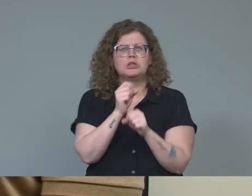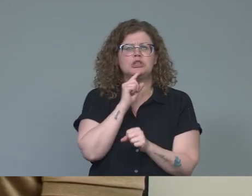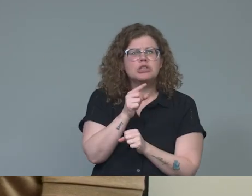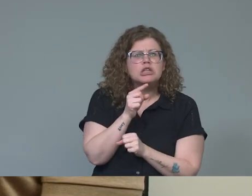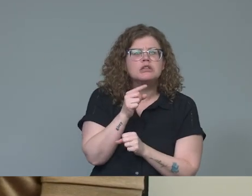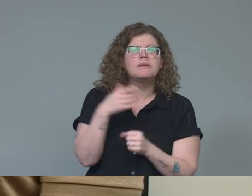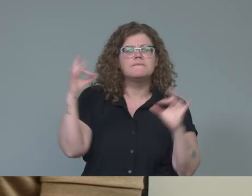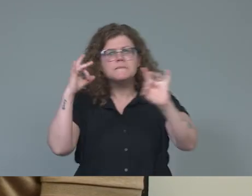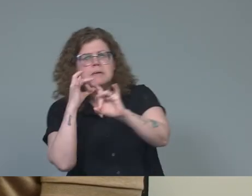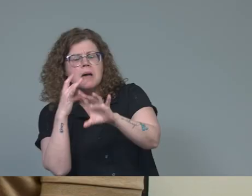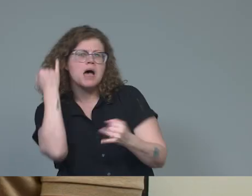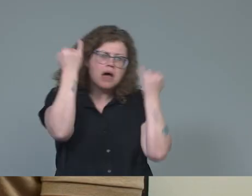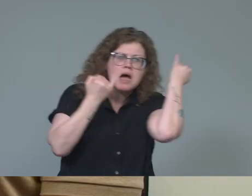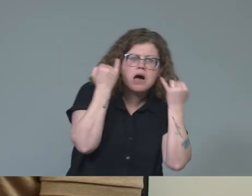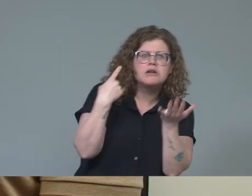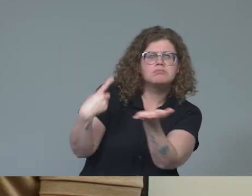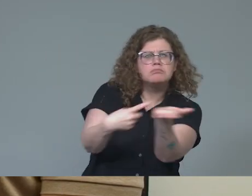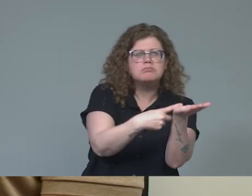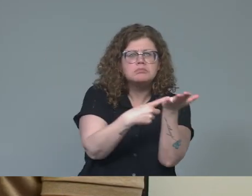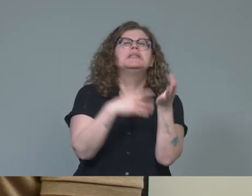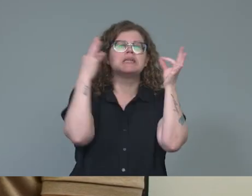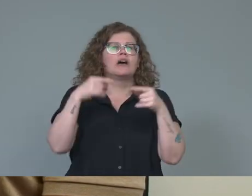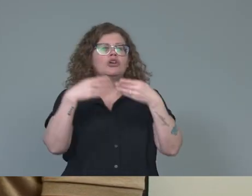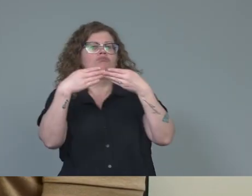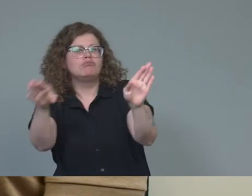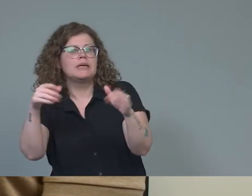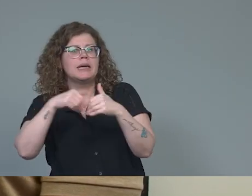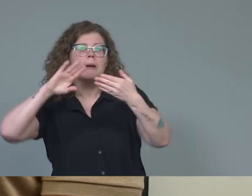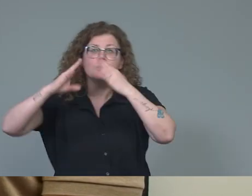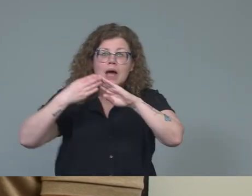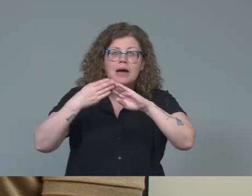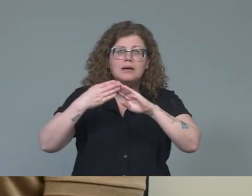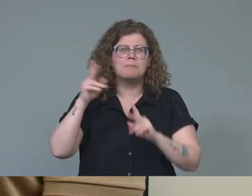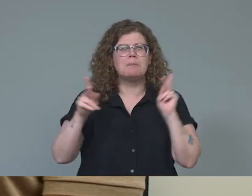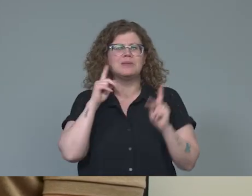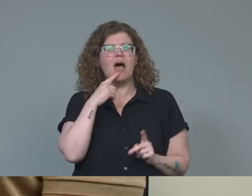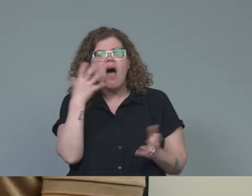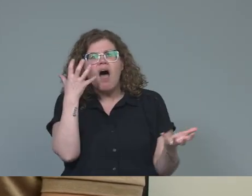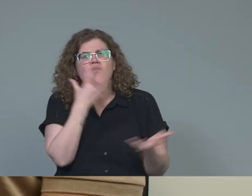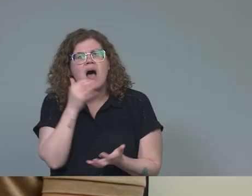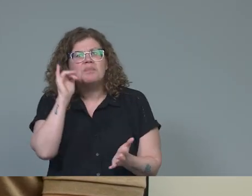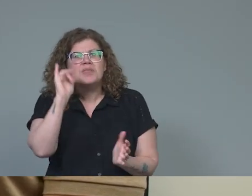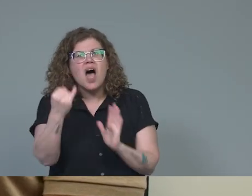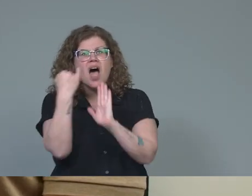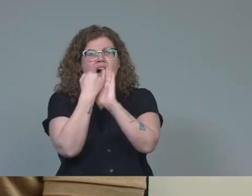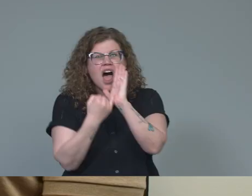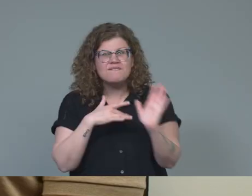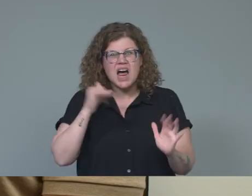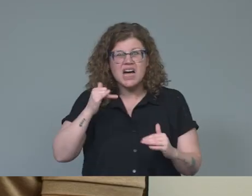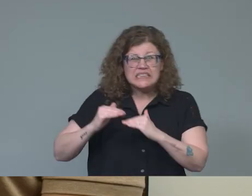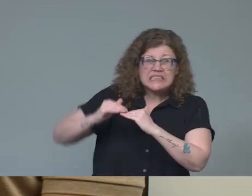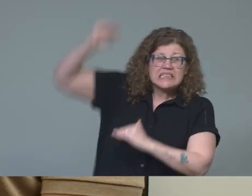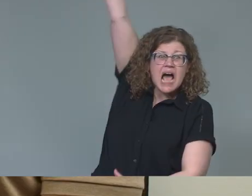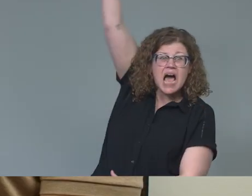which is like 20 feet high or something, that like just a big piece of artwork that's on the wall. And just celebrate all that